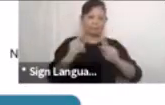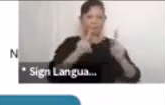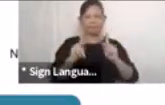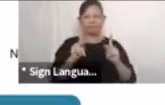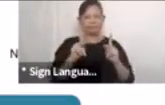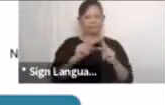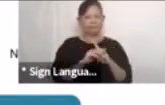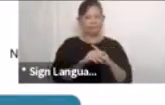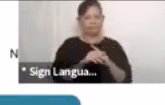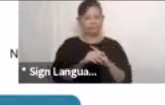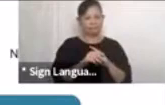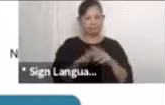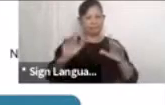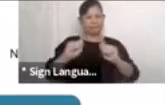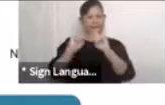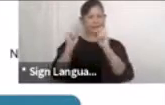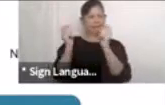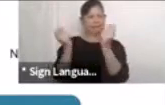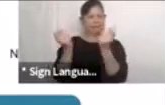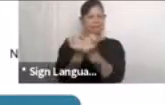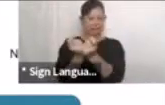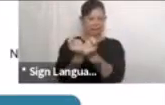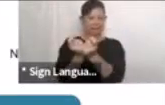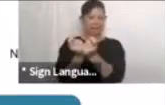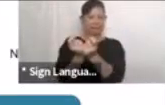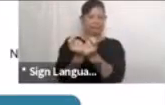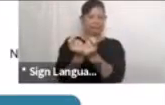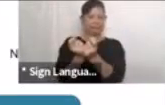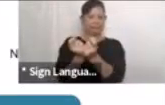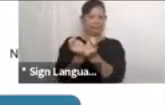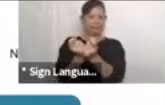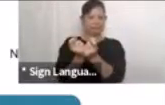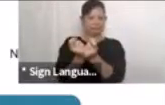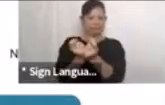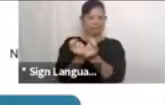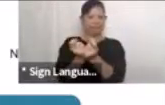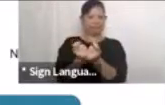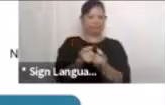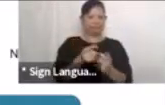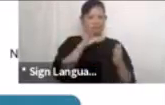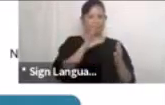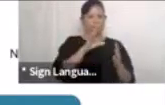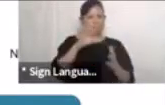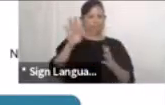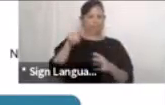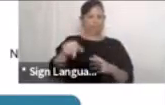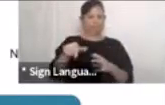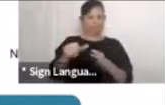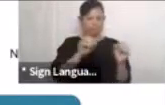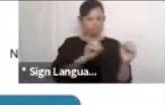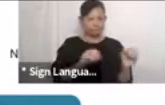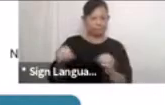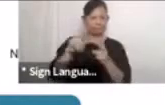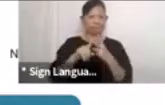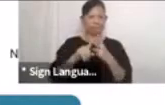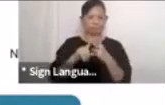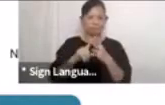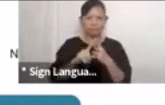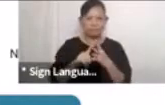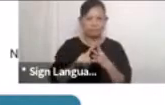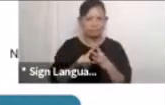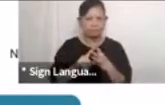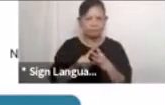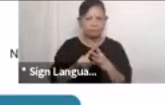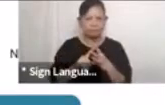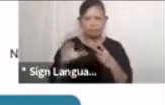thank the team of the Youth Advocacy Network Sri Lanka, Zera, Priscilla, Lakmini, who are leading the organization. I should also thank Dulita Jayasekara,